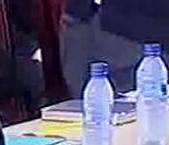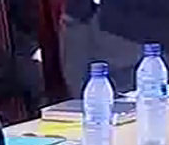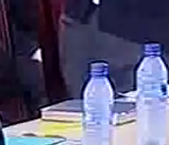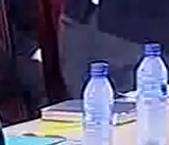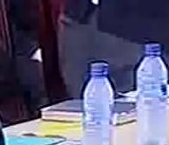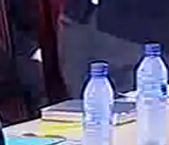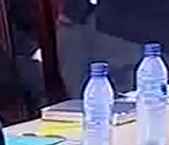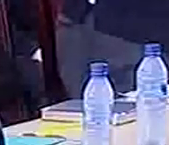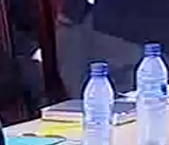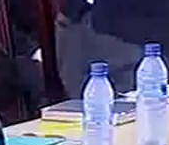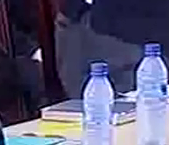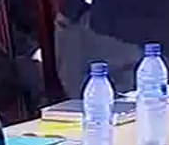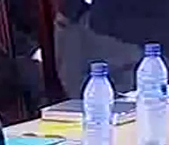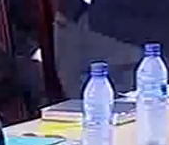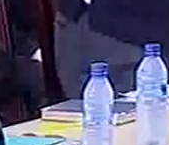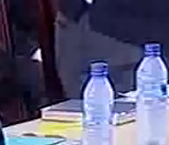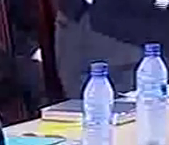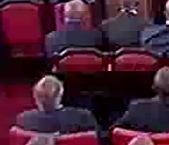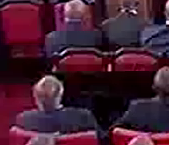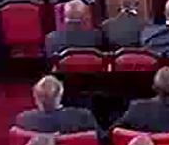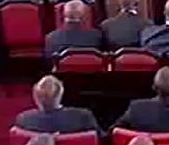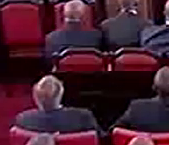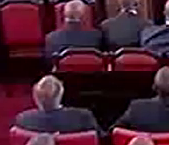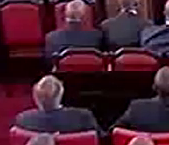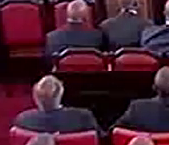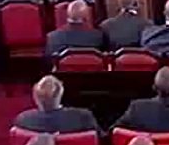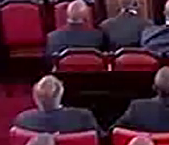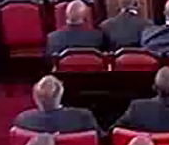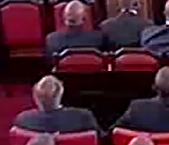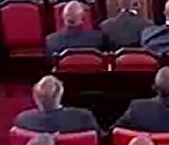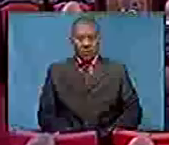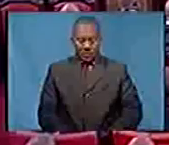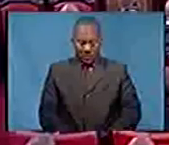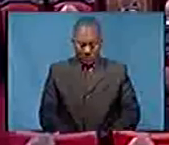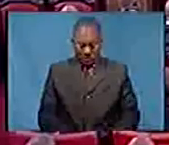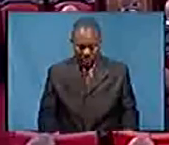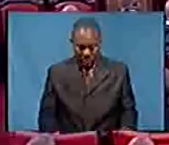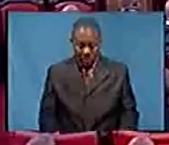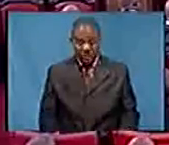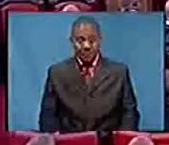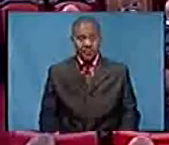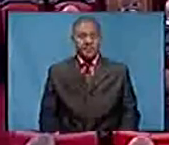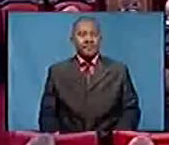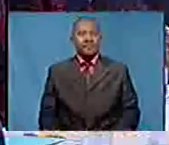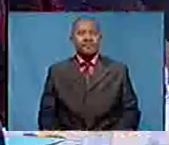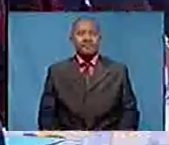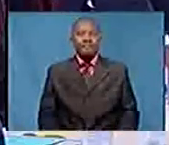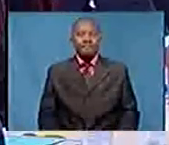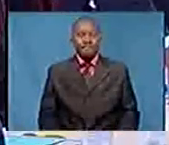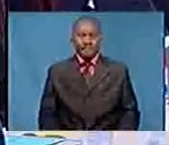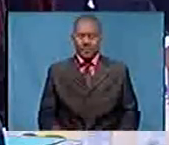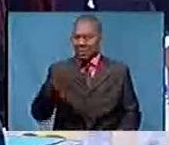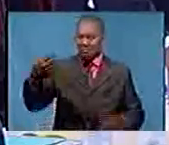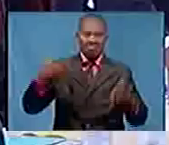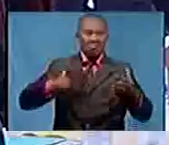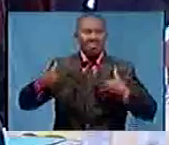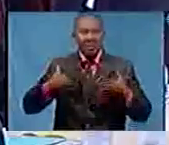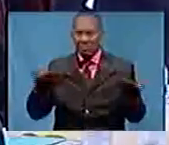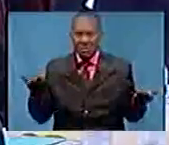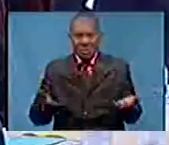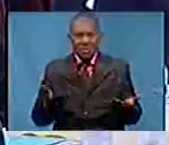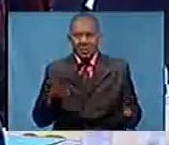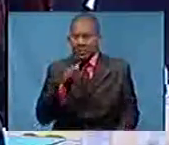So I know exactly what I'm saying, my lord. But with the greater respect, I go along with you because at this stage, you have not come to argue with the bench. What